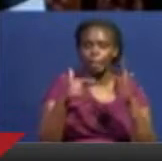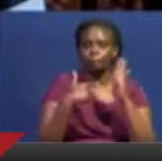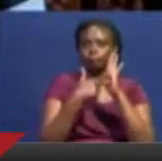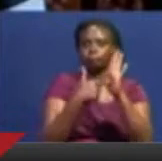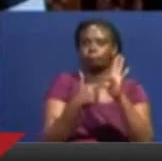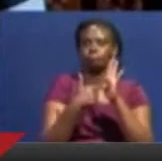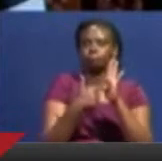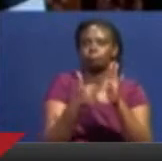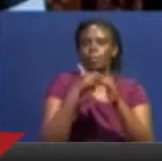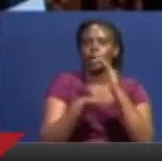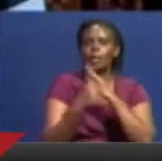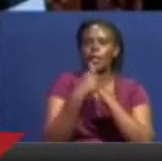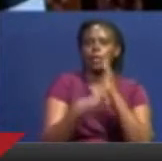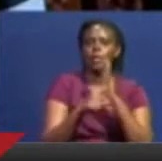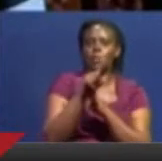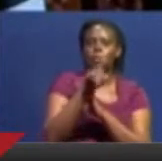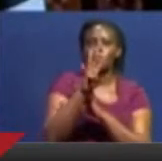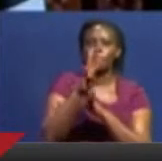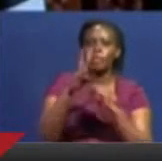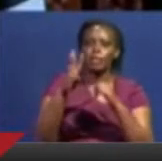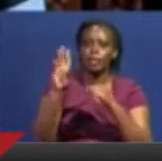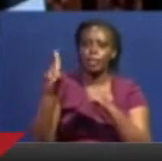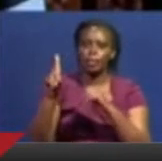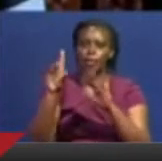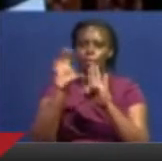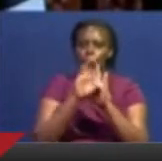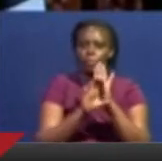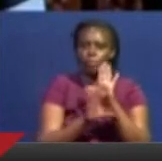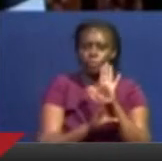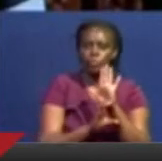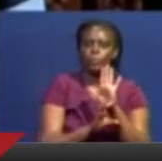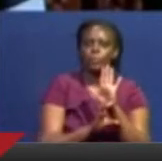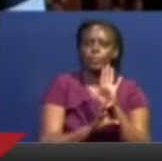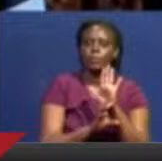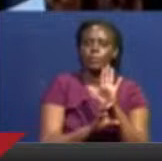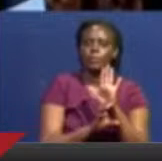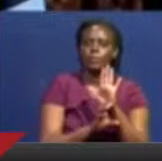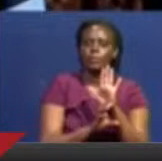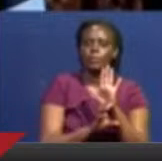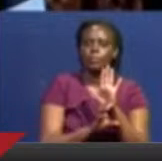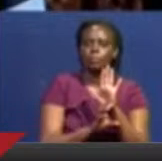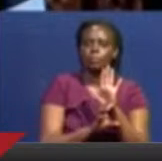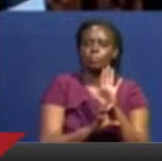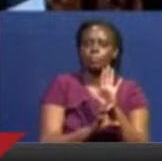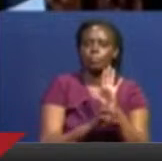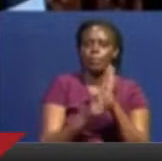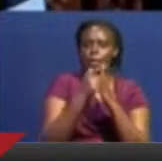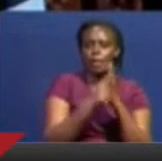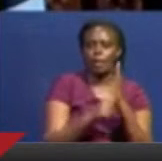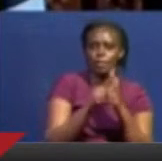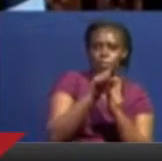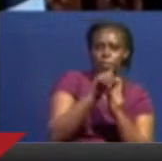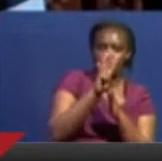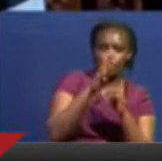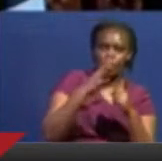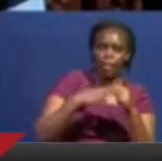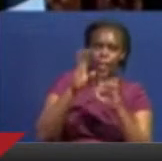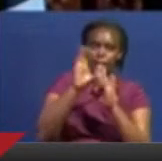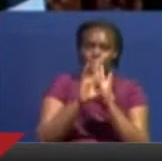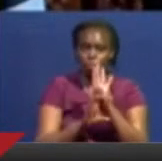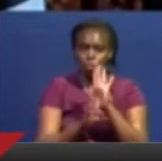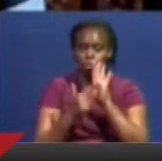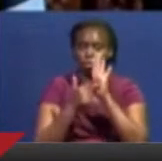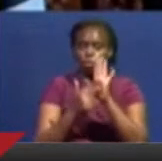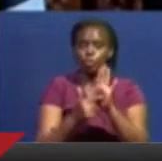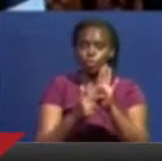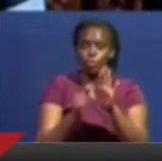envisaged under Article 149(1) of the Constitution. You will observe that the Article 149 of the Constitution